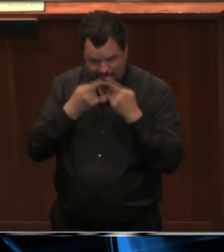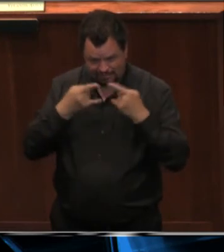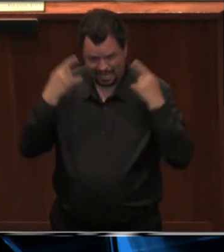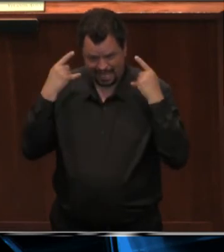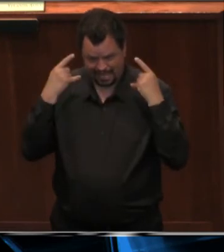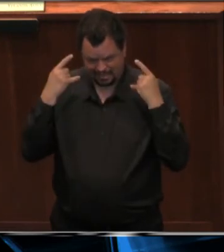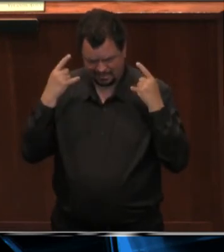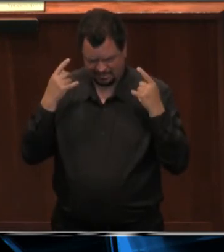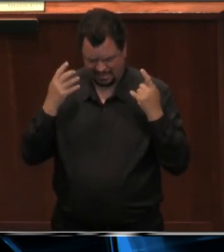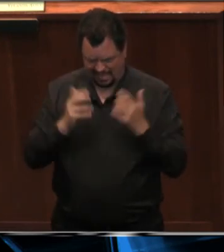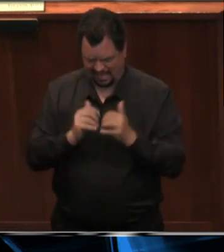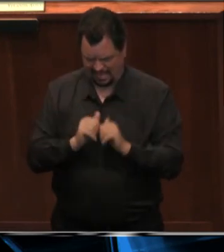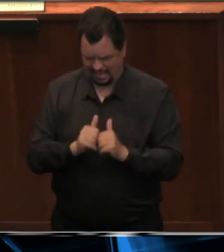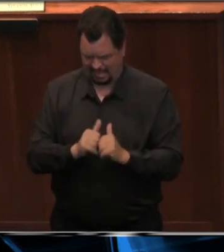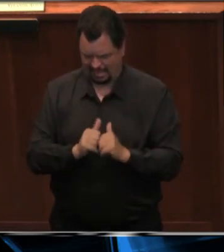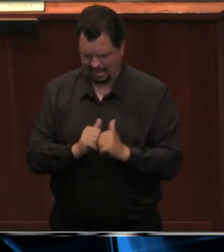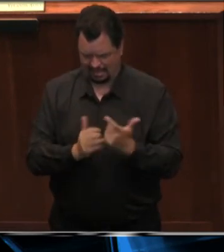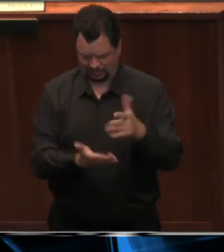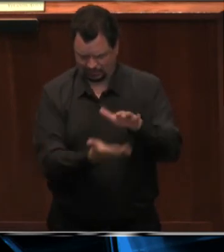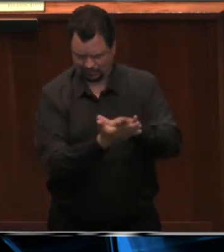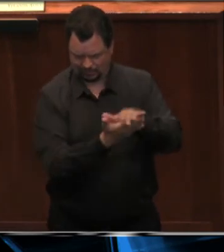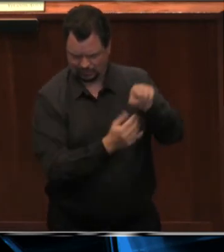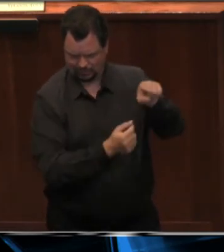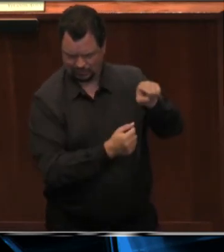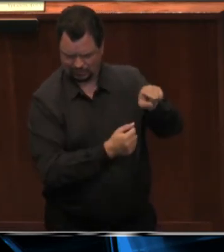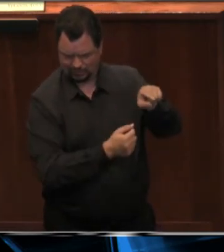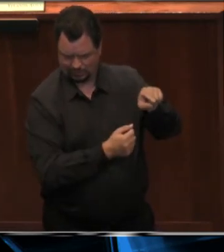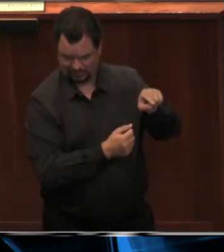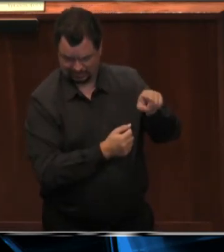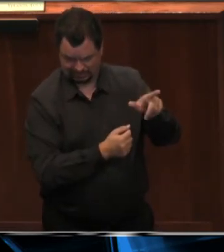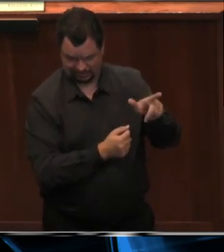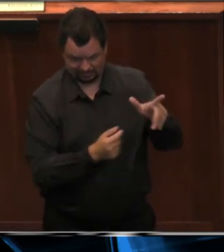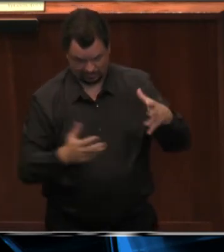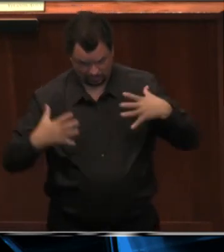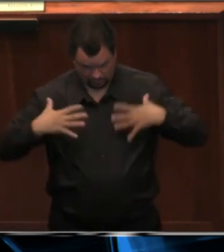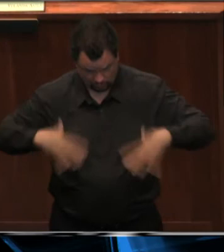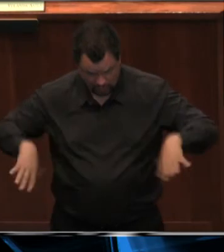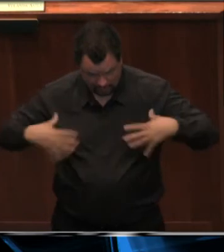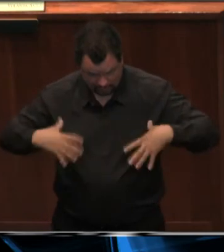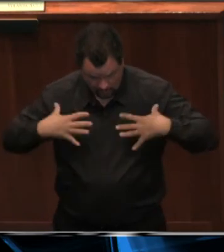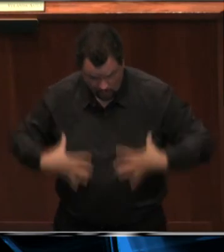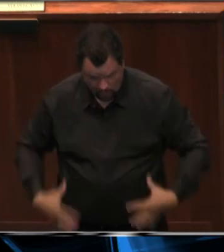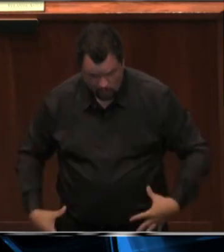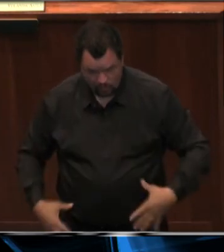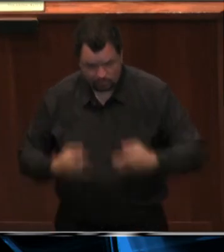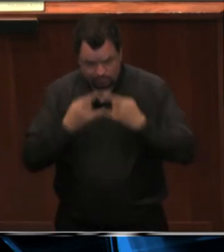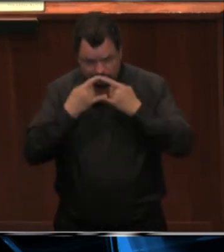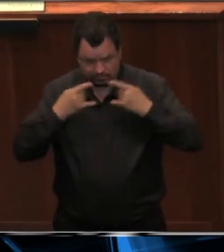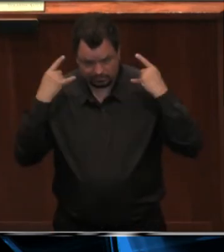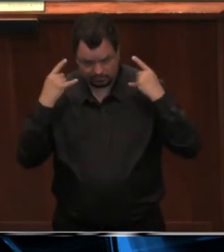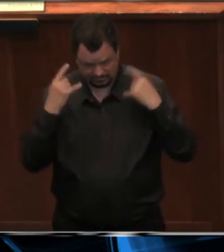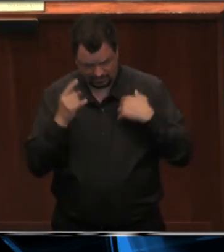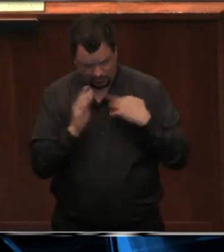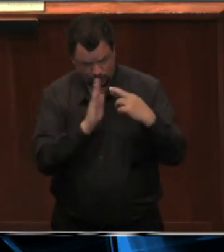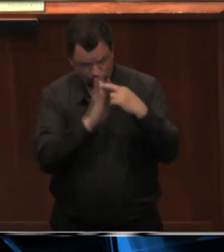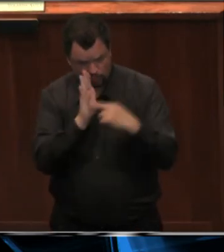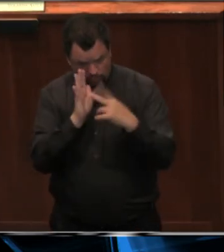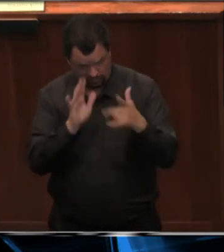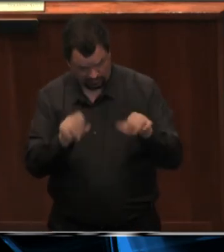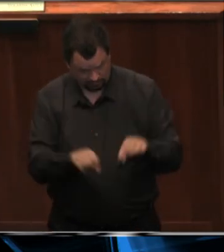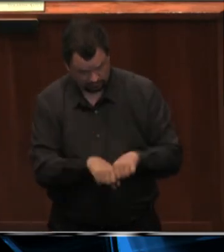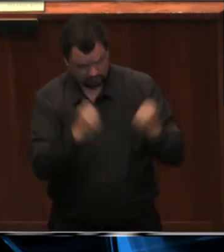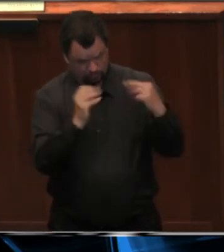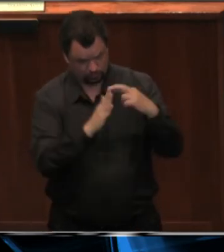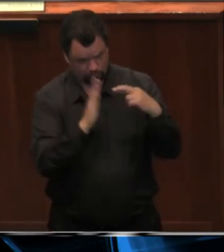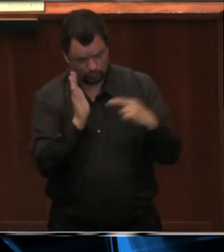code violations instead of public health orders. And this is while there is a